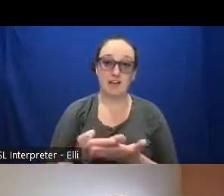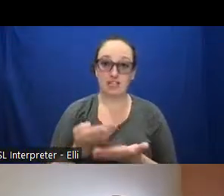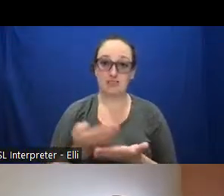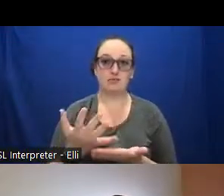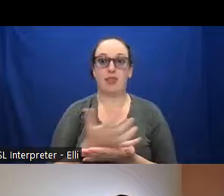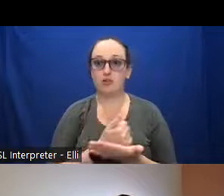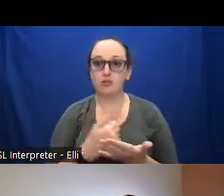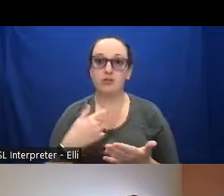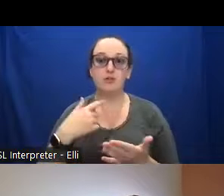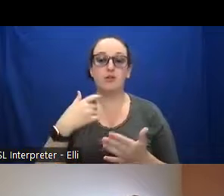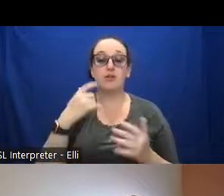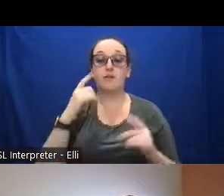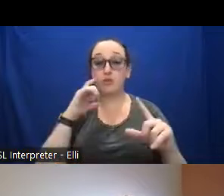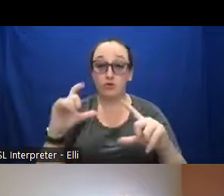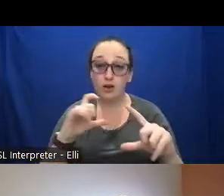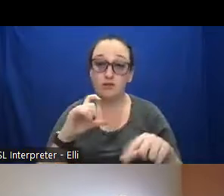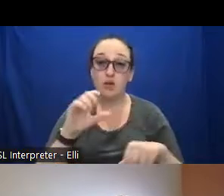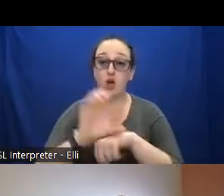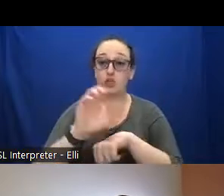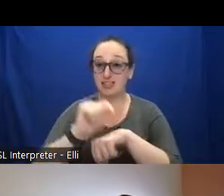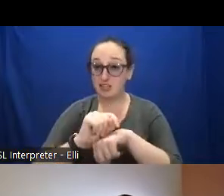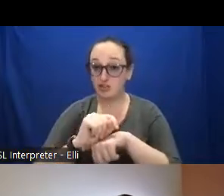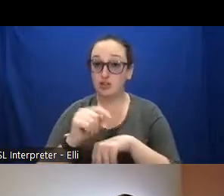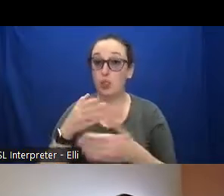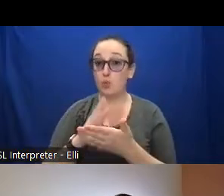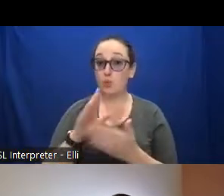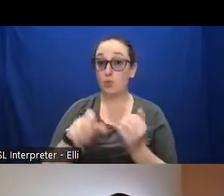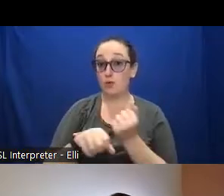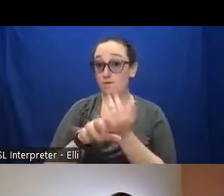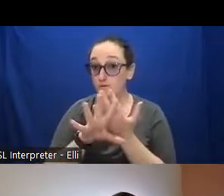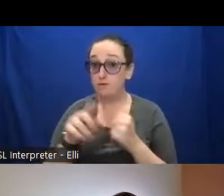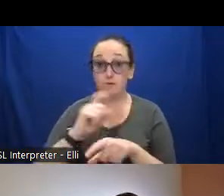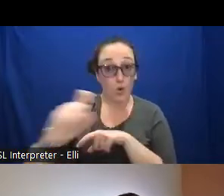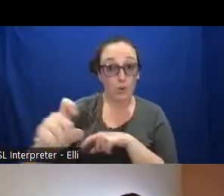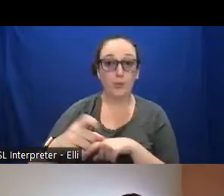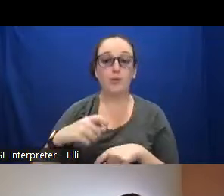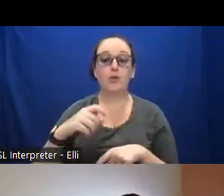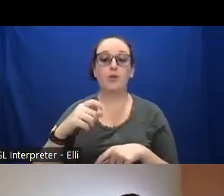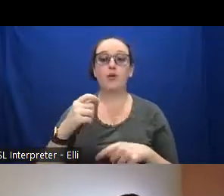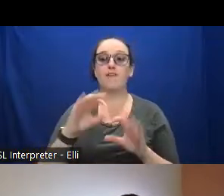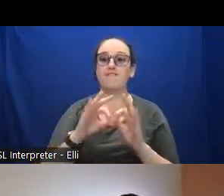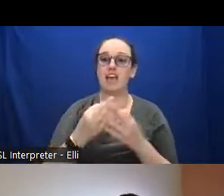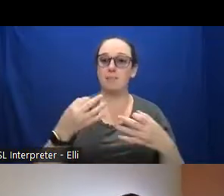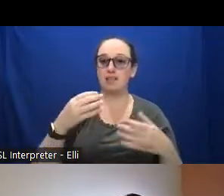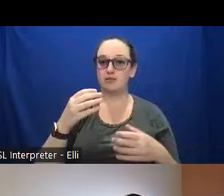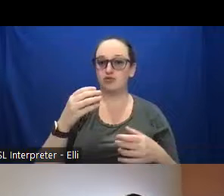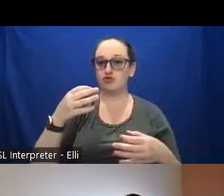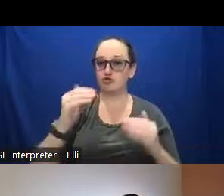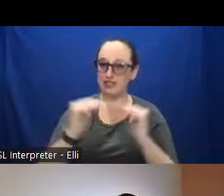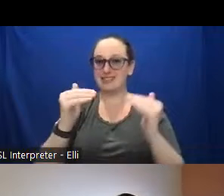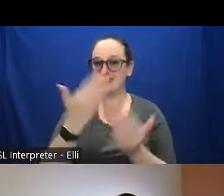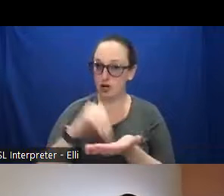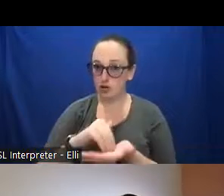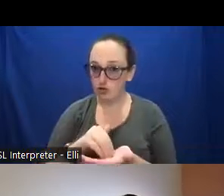consultations by phone. We do consultations with our local family justice center. If someone wants a face-to-face consultation, we'll do that